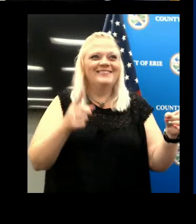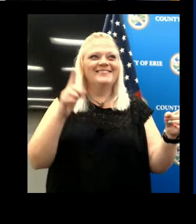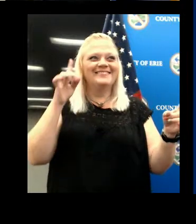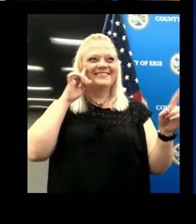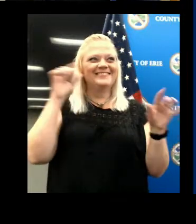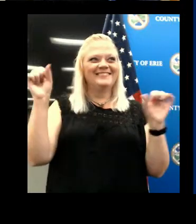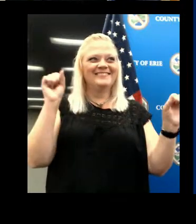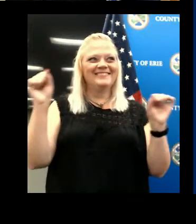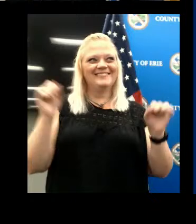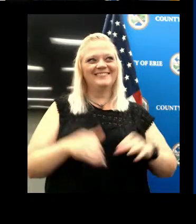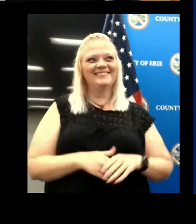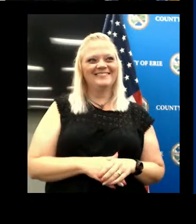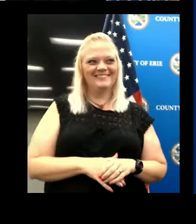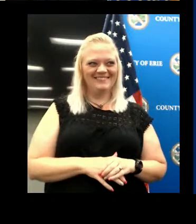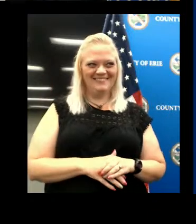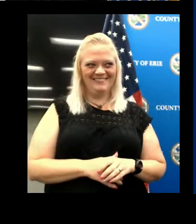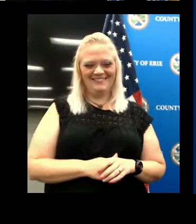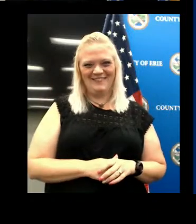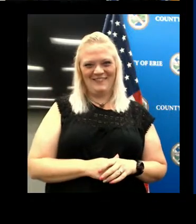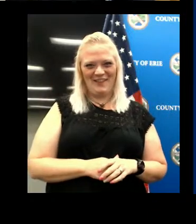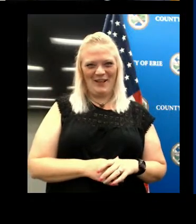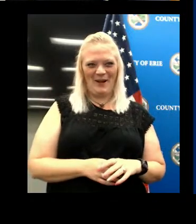Michael.